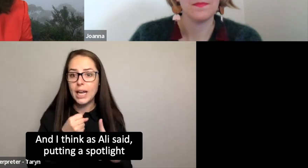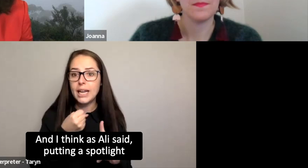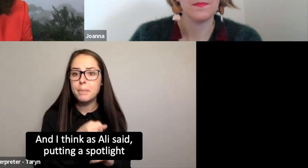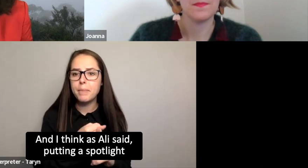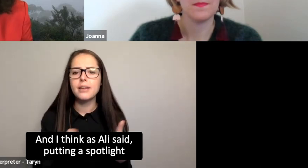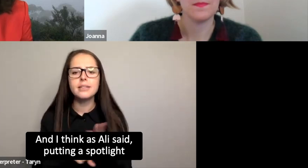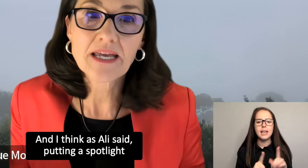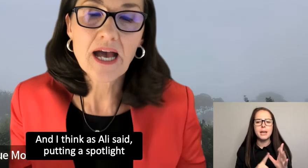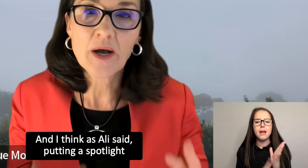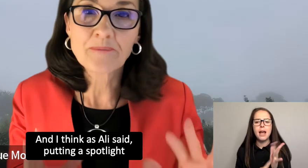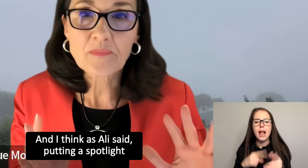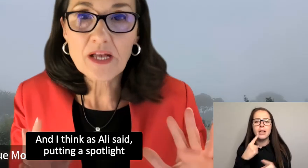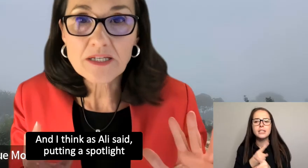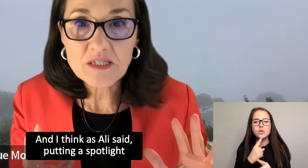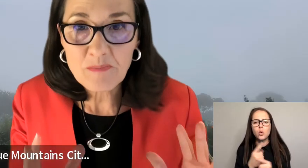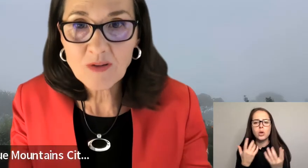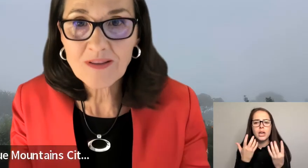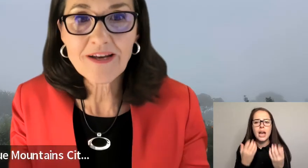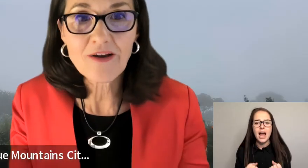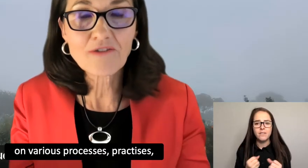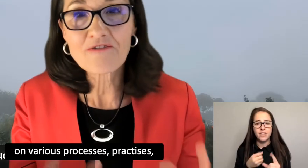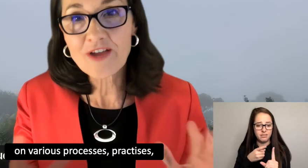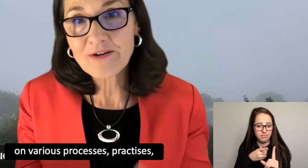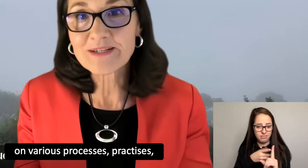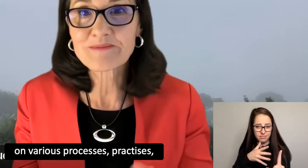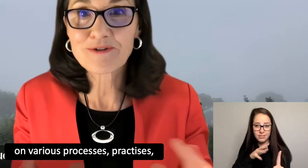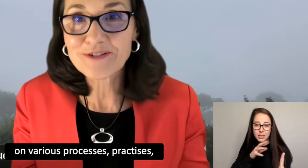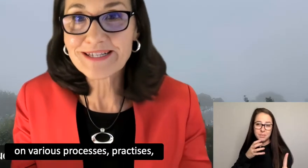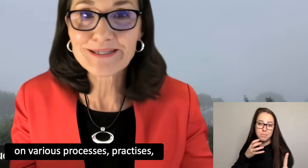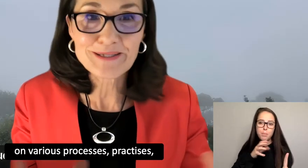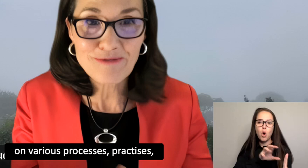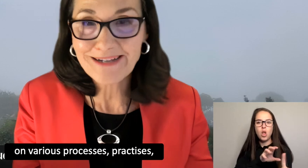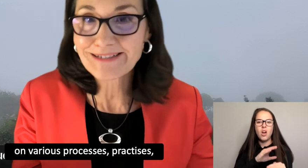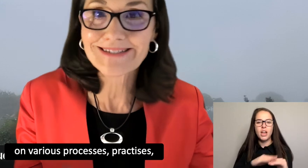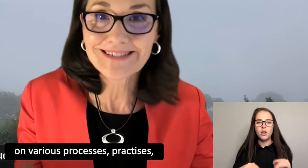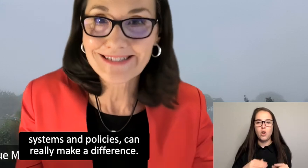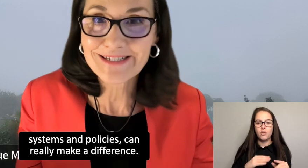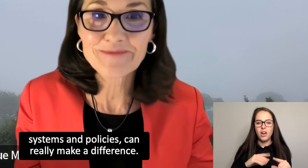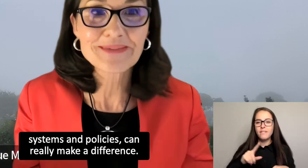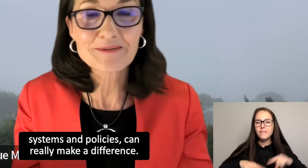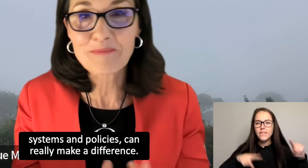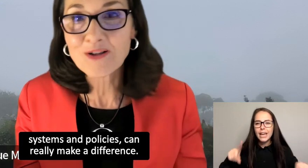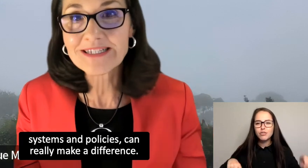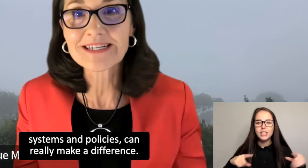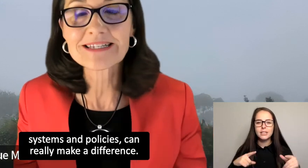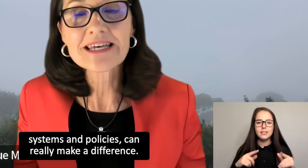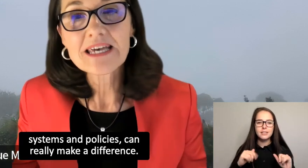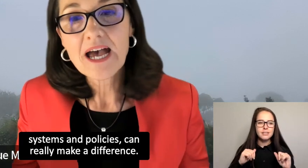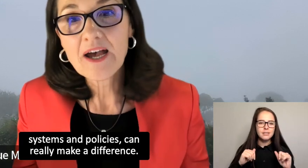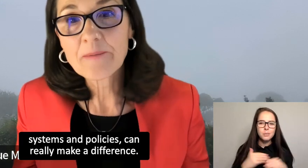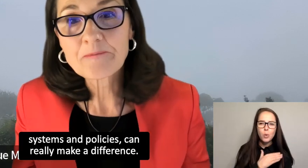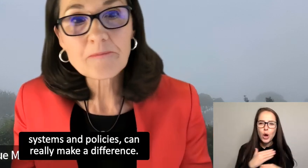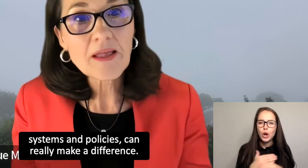said, putting a spotlight on various processes, practices, practices, systems, and policies